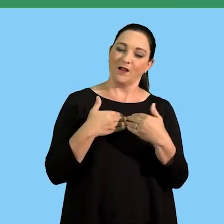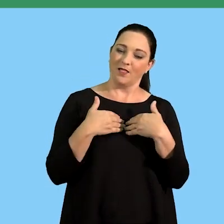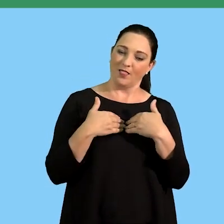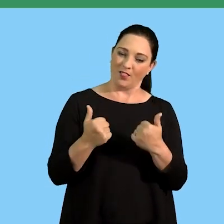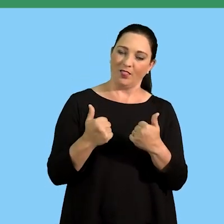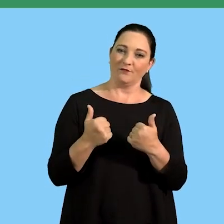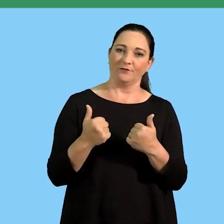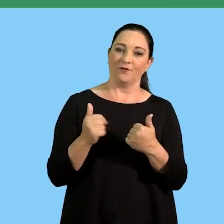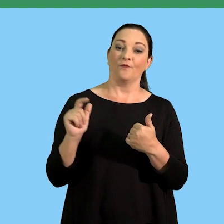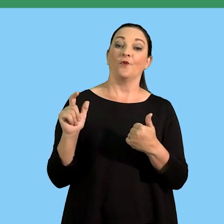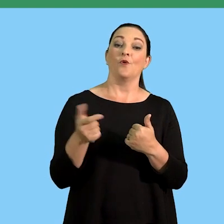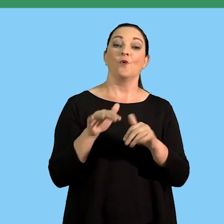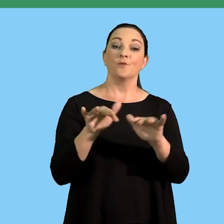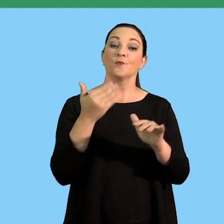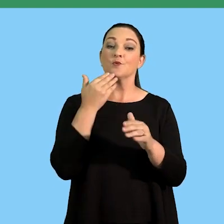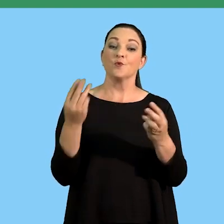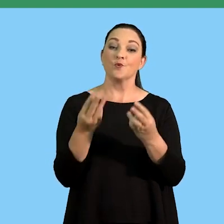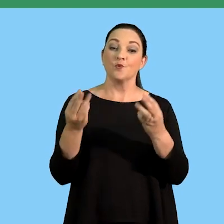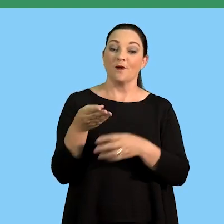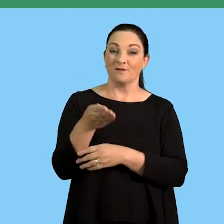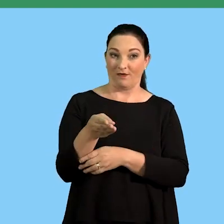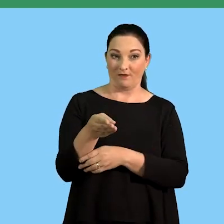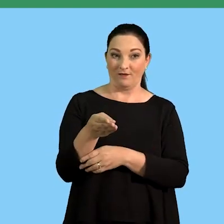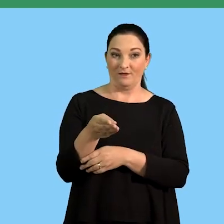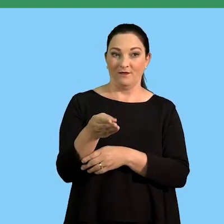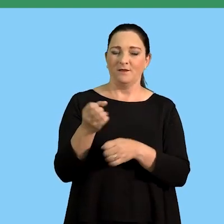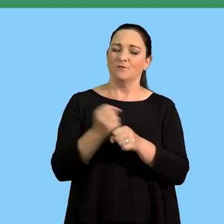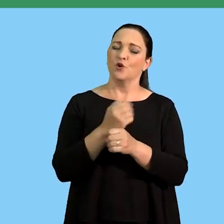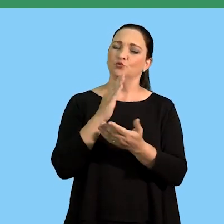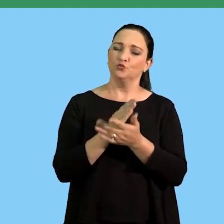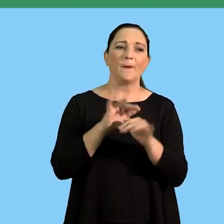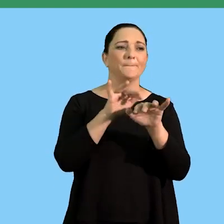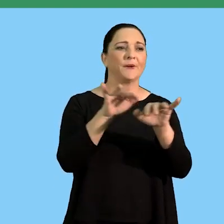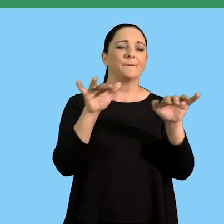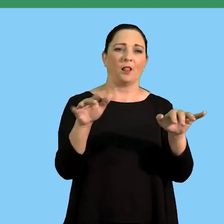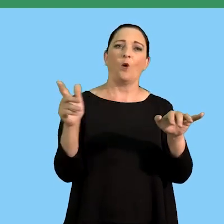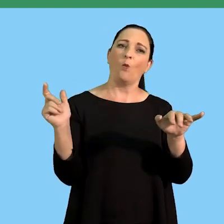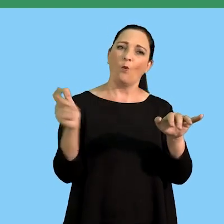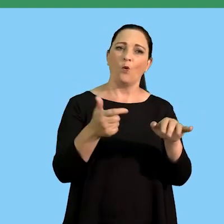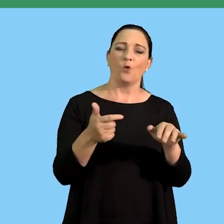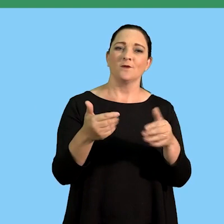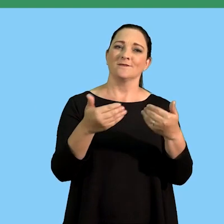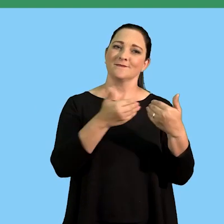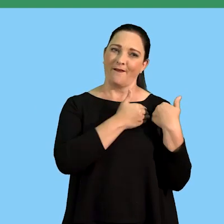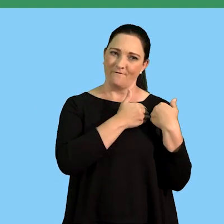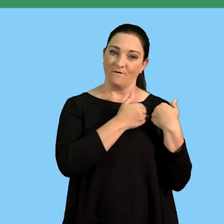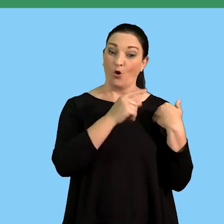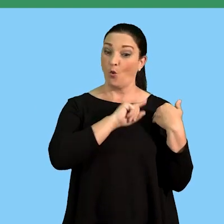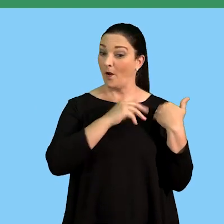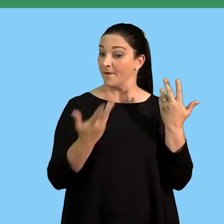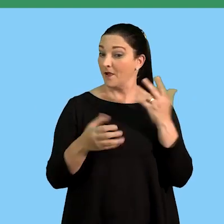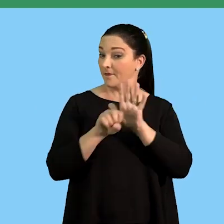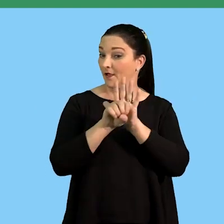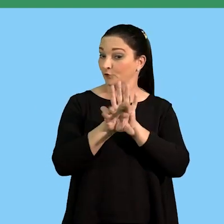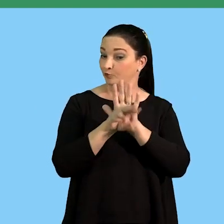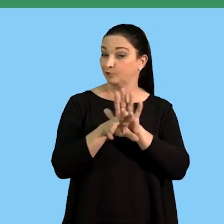as well as the welfare of employees and to safeguard the public who may be exposed to